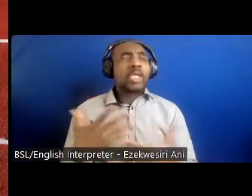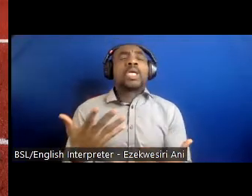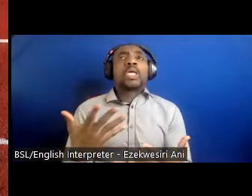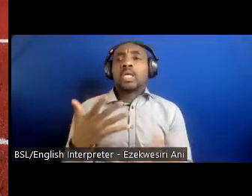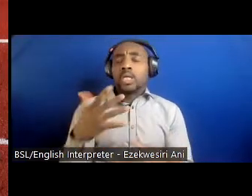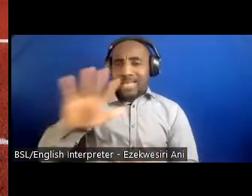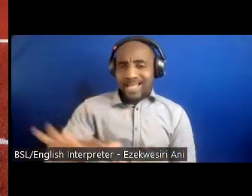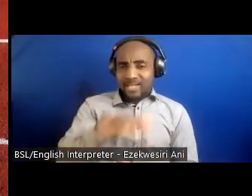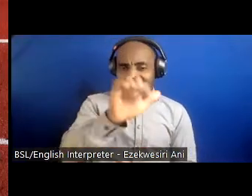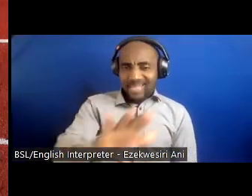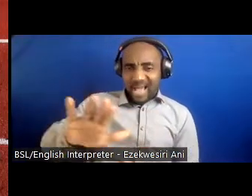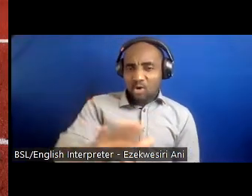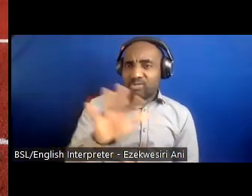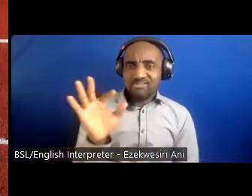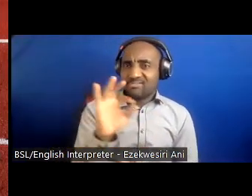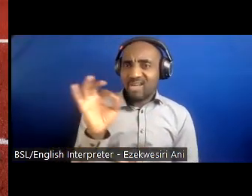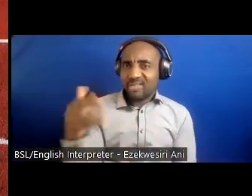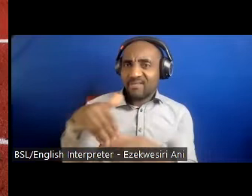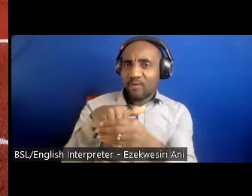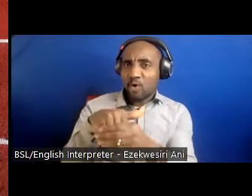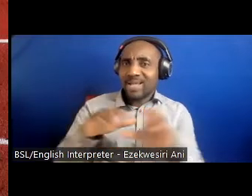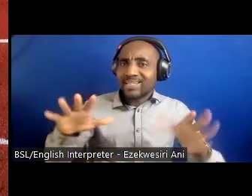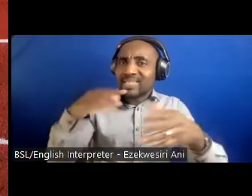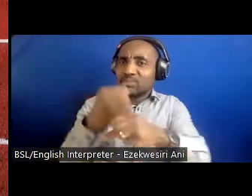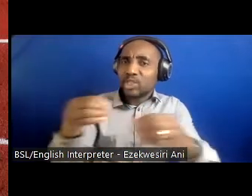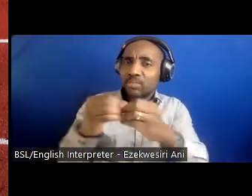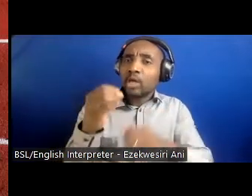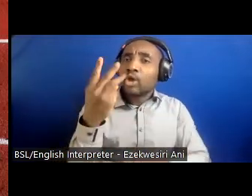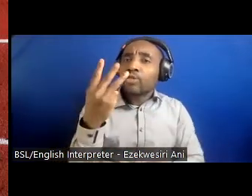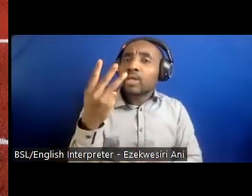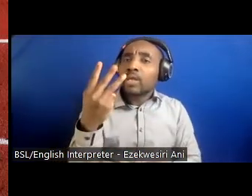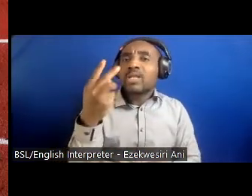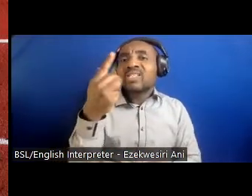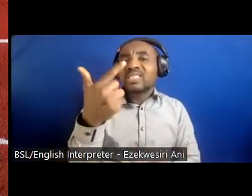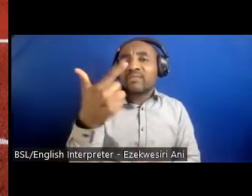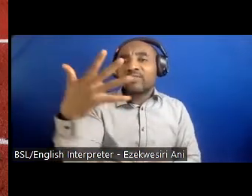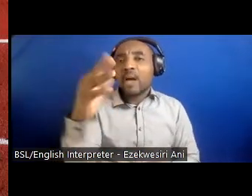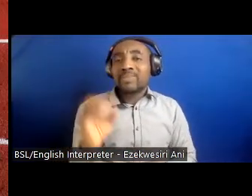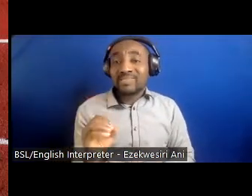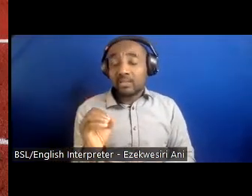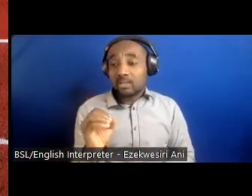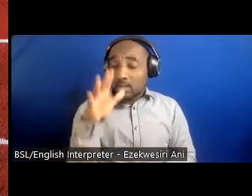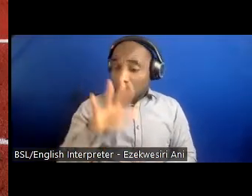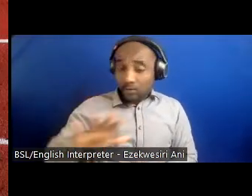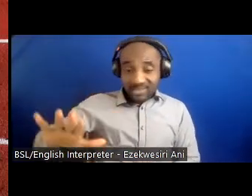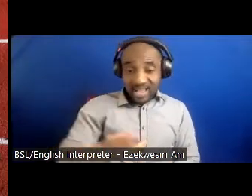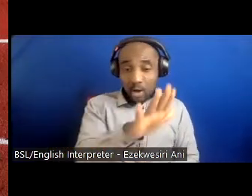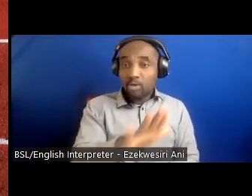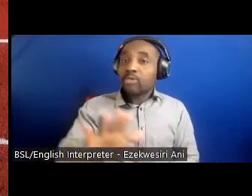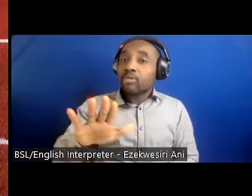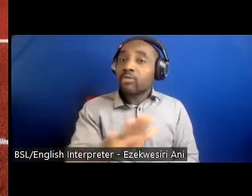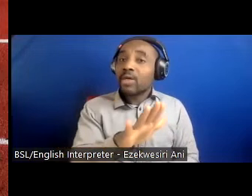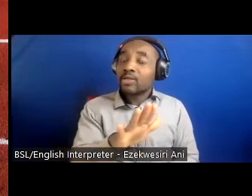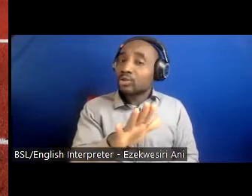Asian representation on Team GB. 3/4 of South Asian organisations that responded to the survey felt their